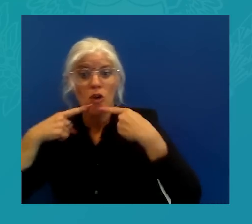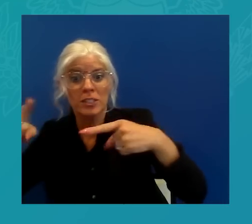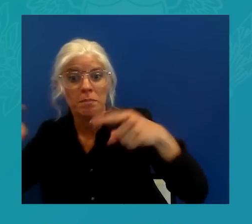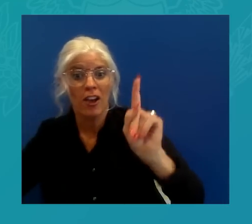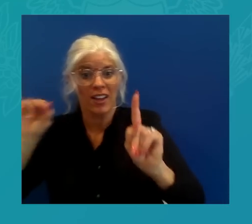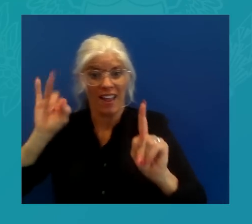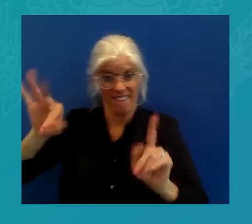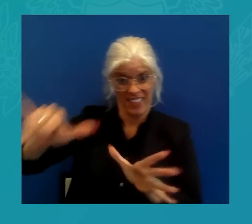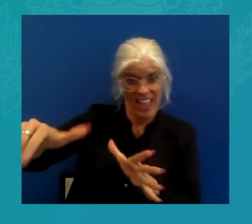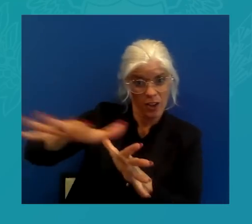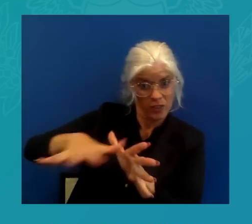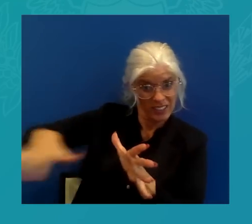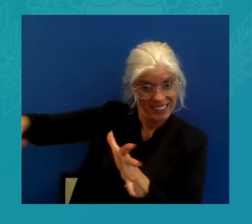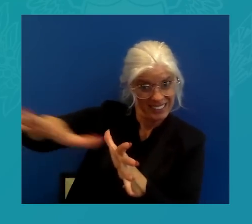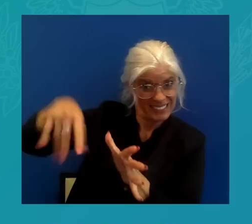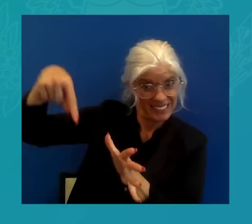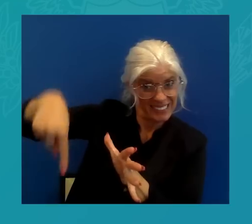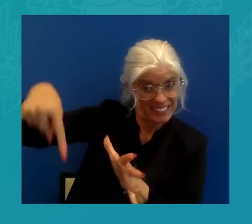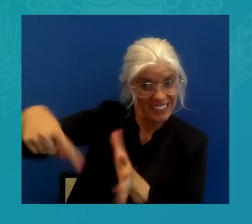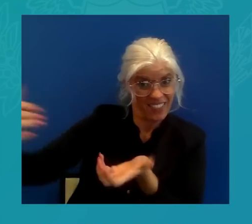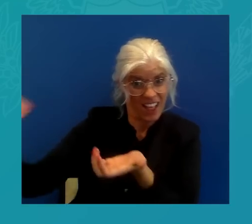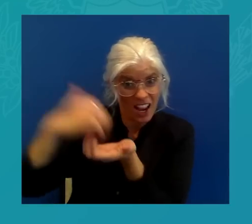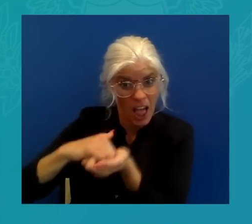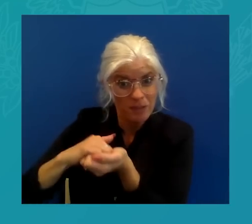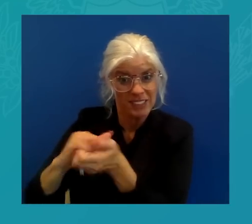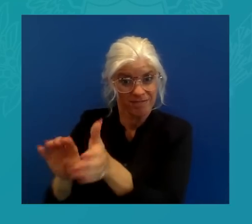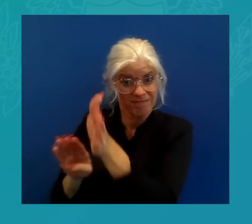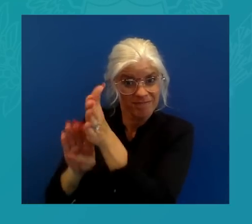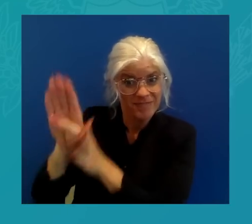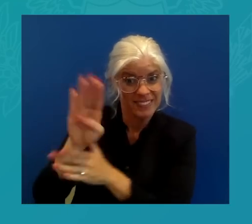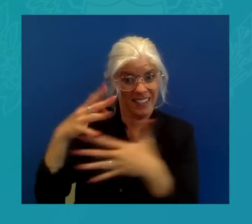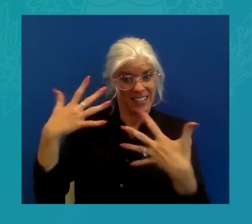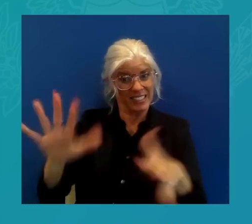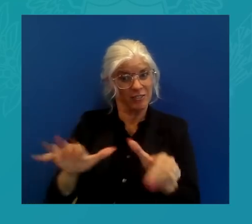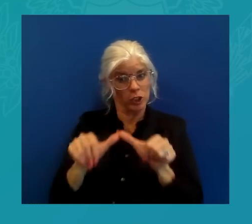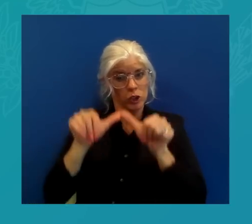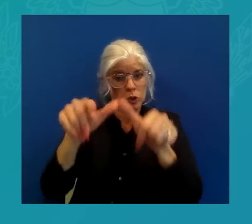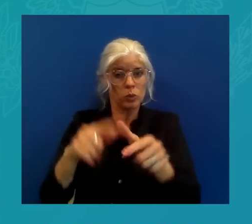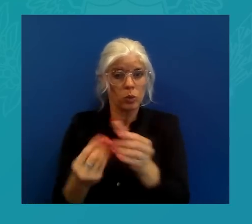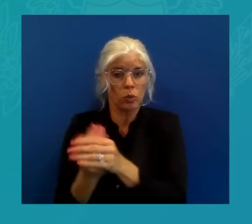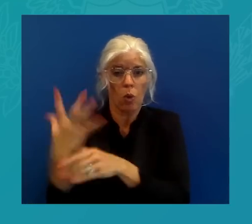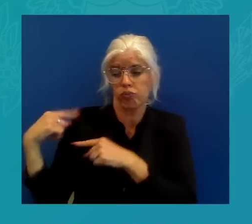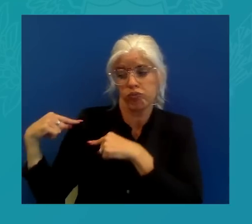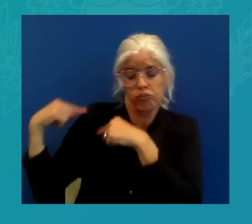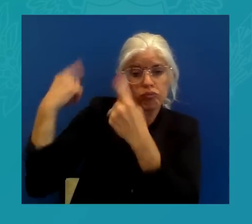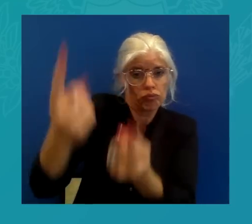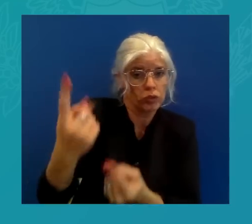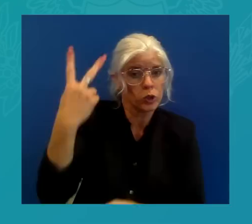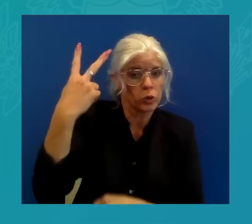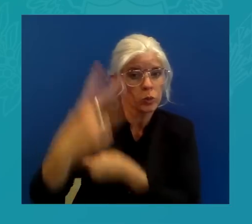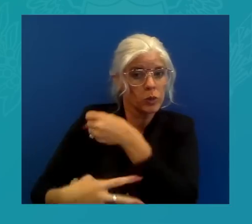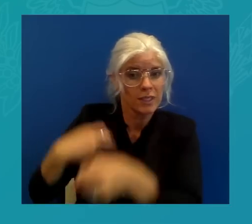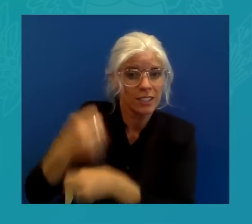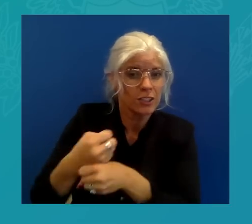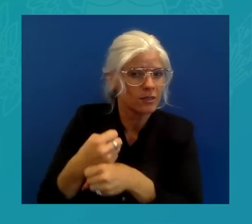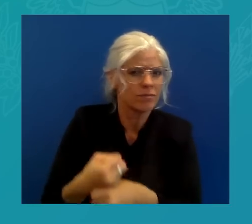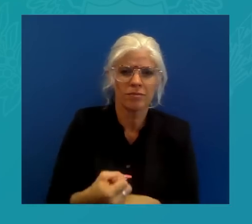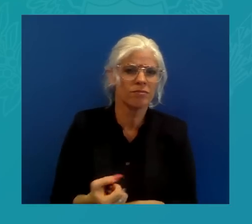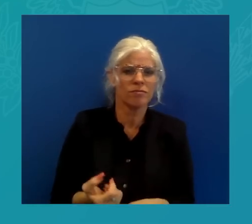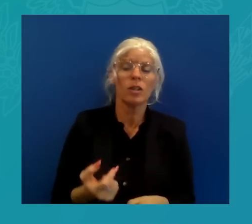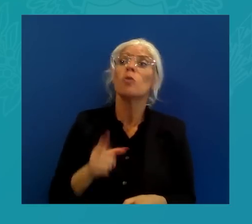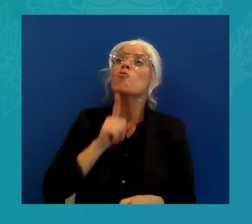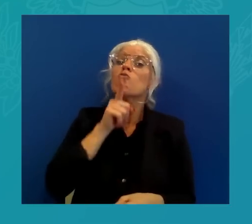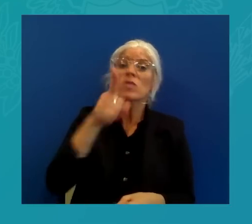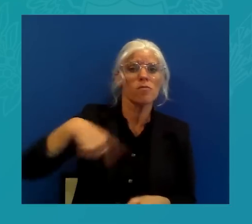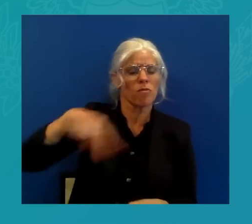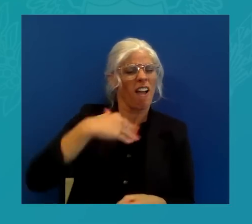collaboration and partnership that we have developed and continued to grow over the last 2 years. It is the full intention of our administration